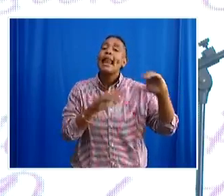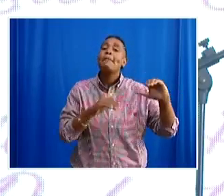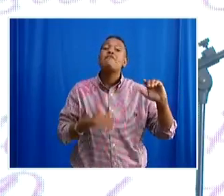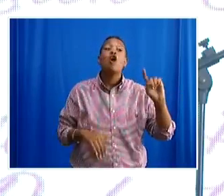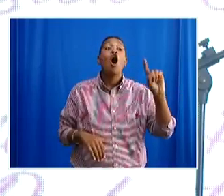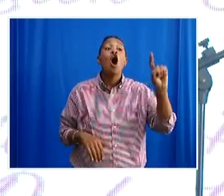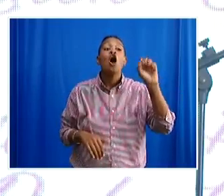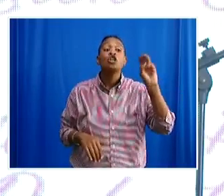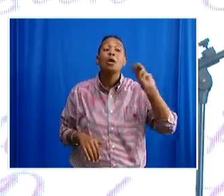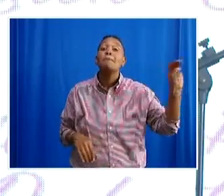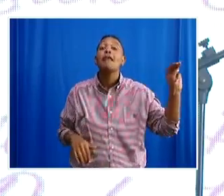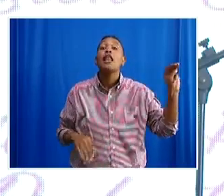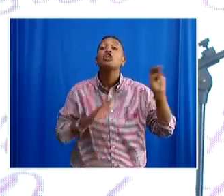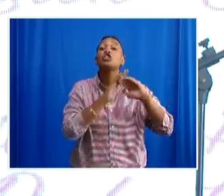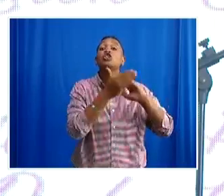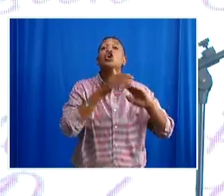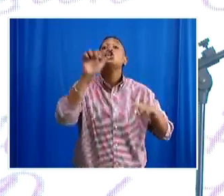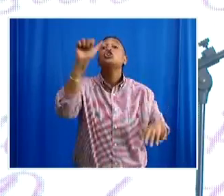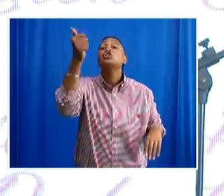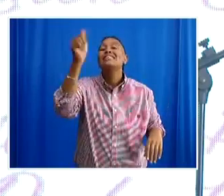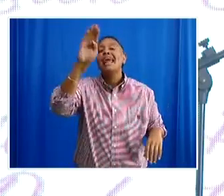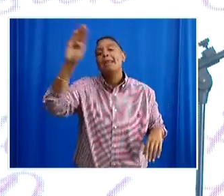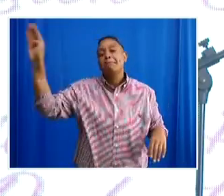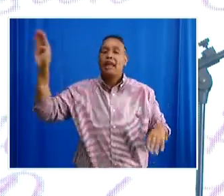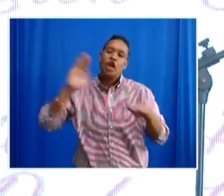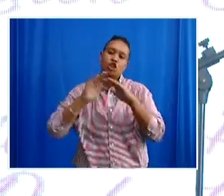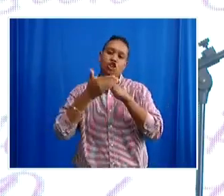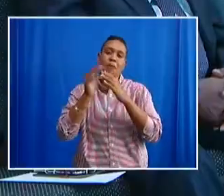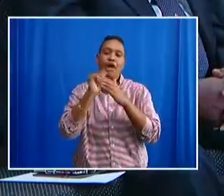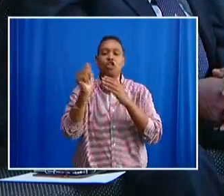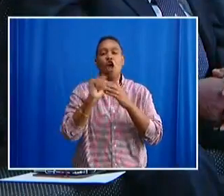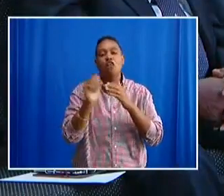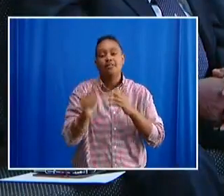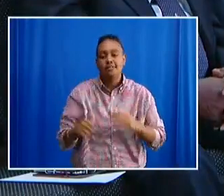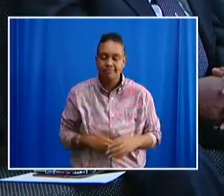from 100 million Jamaican dollars to 10 billion Jamaican dollars.